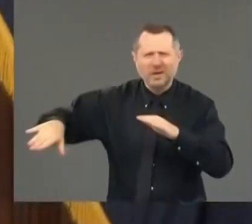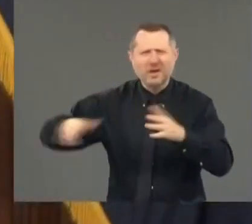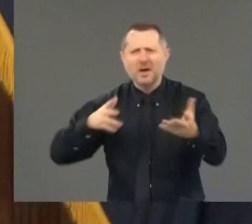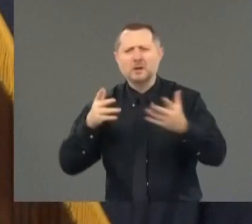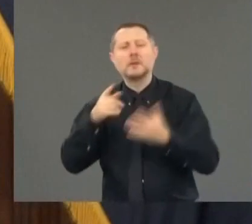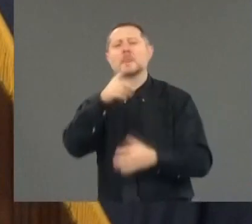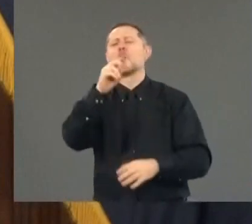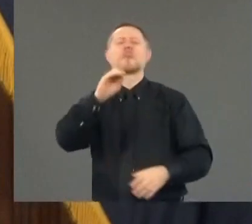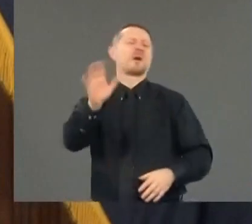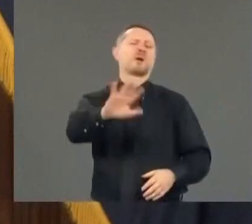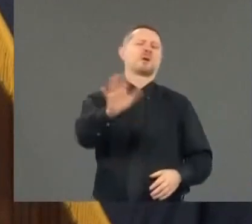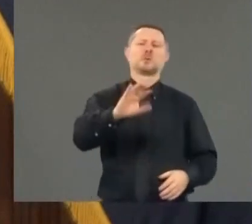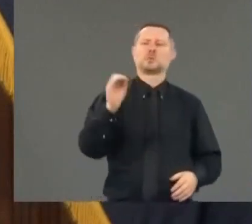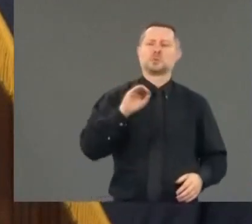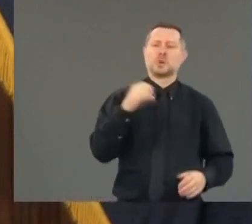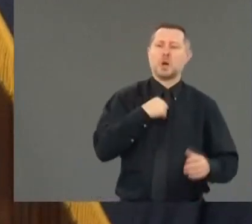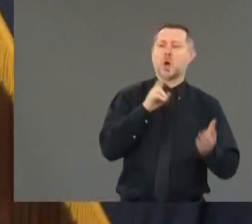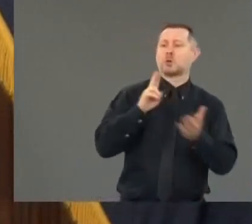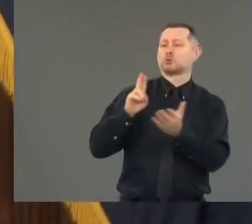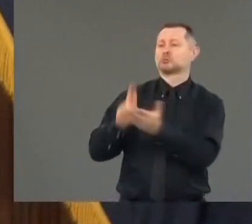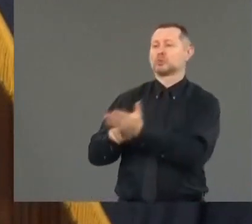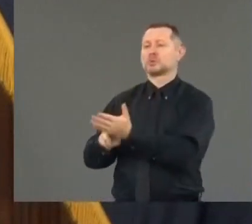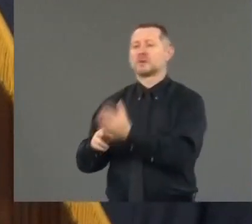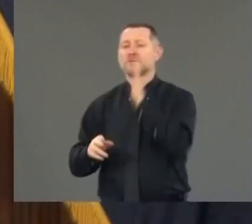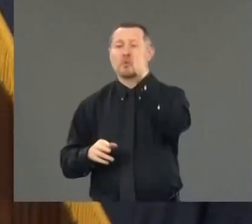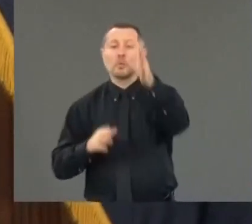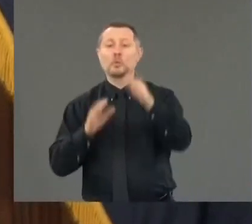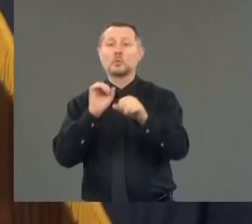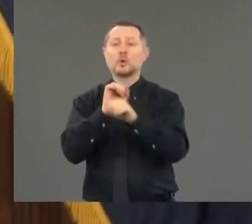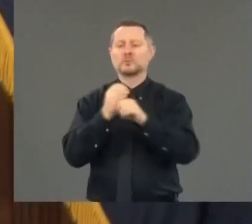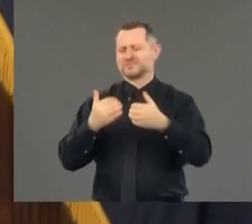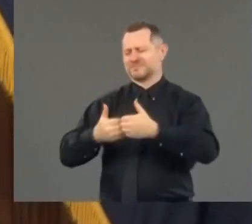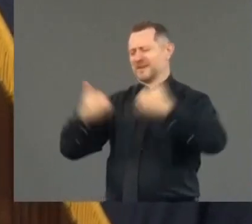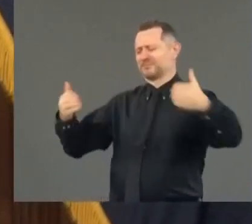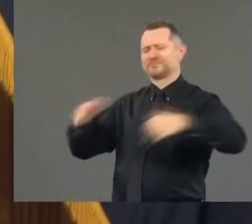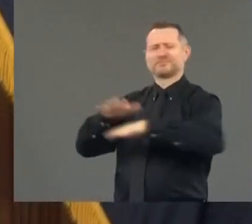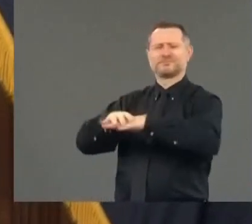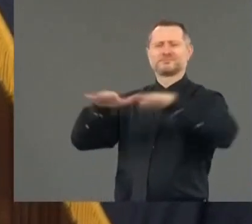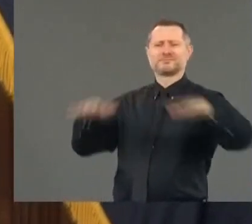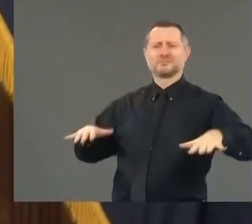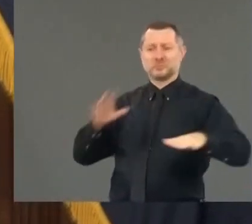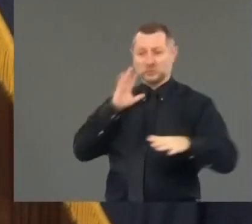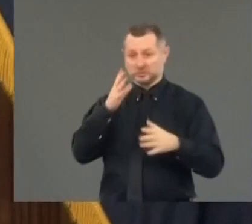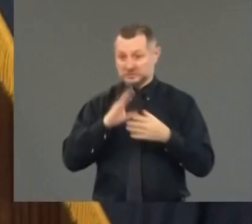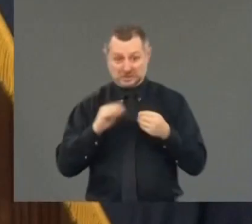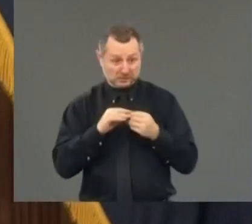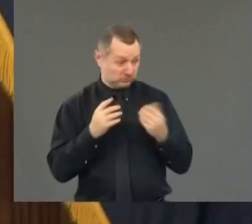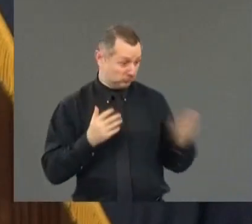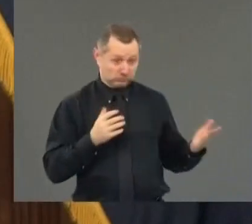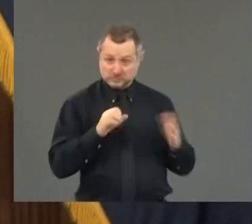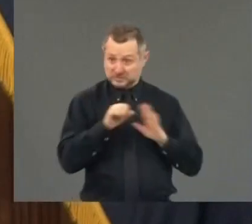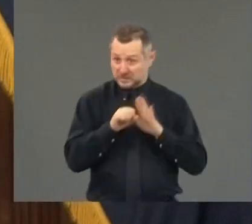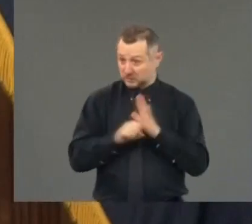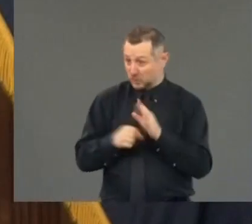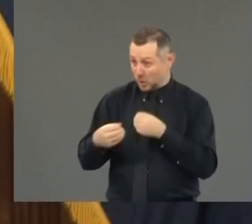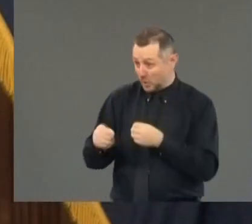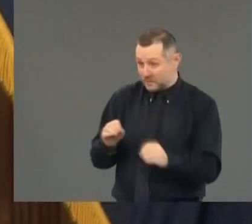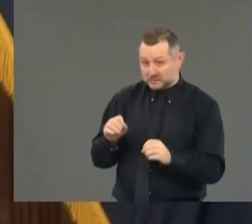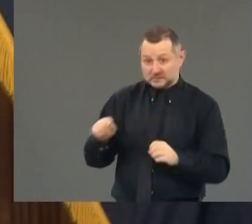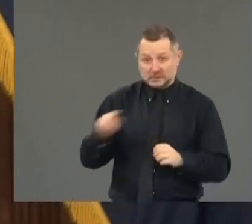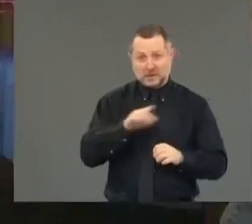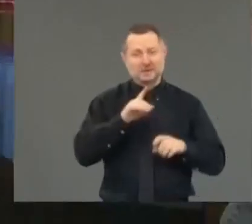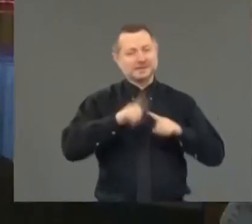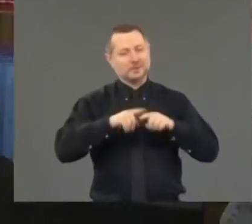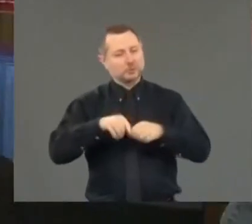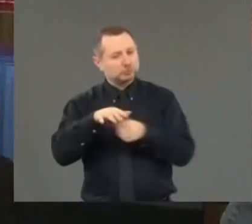has nothing to do with the contract. Excuse me. Rob, you want to talk about the state offices open with that regional